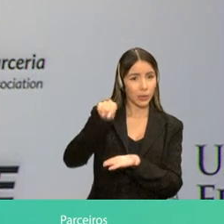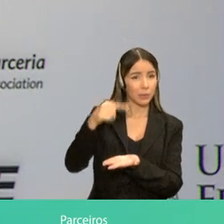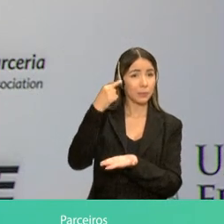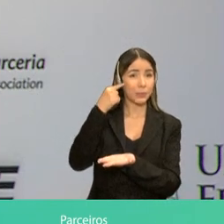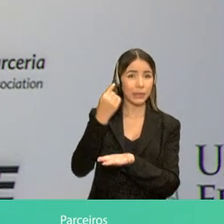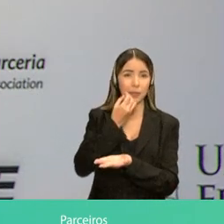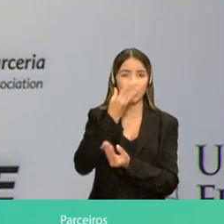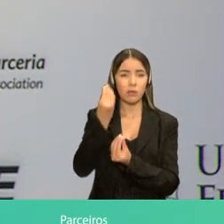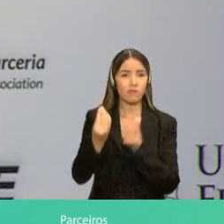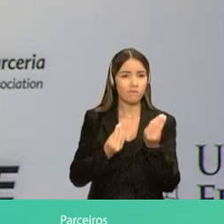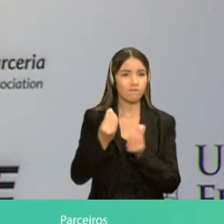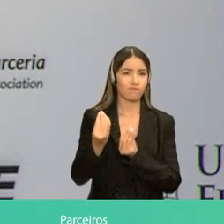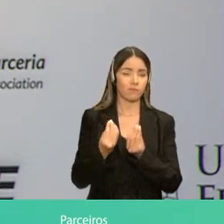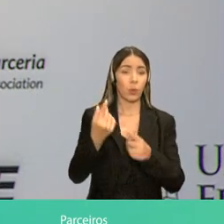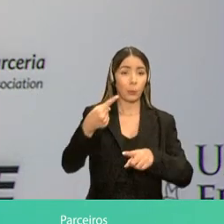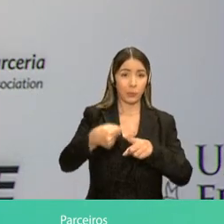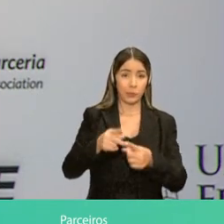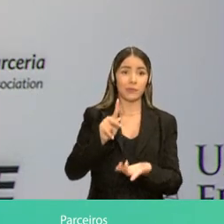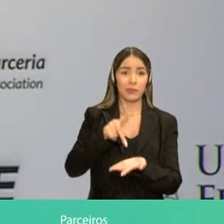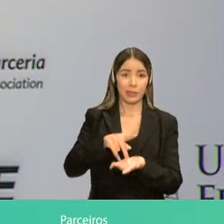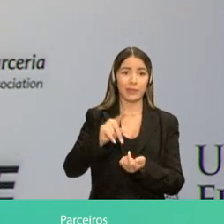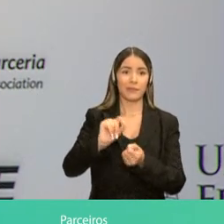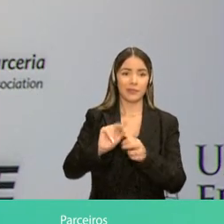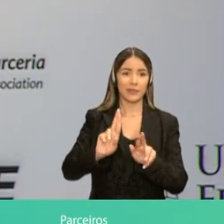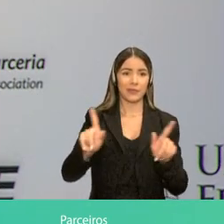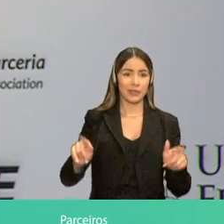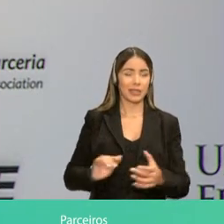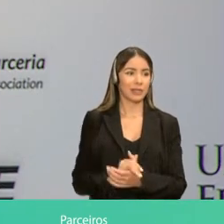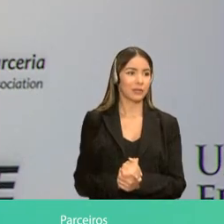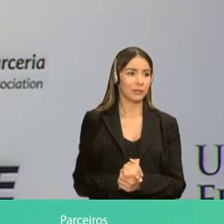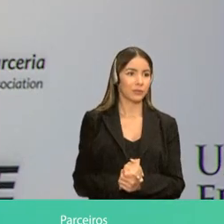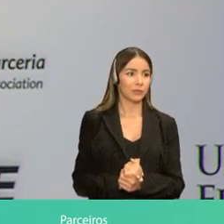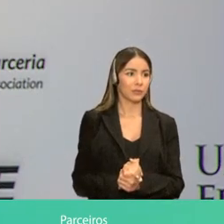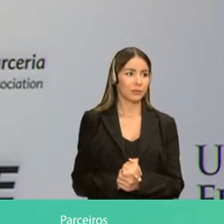think deeply on the subject, because